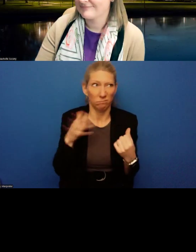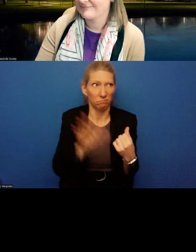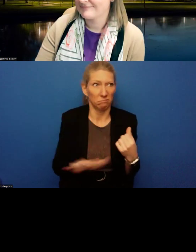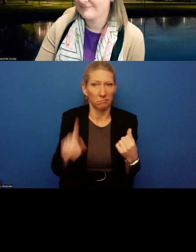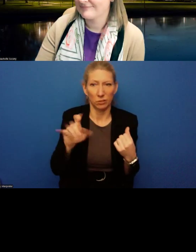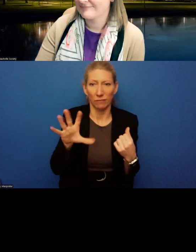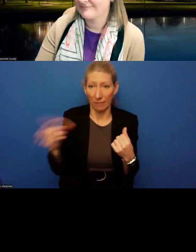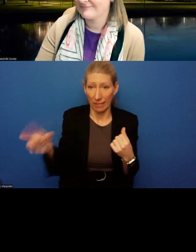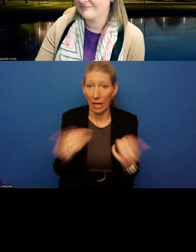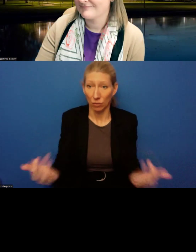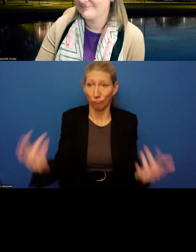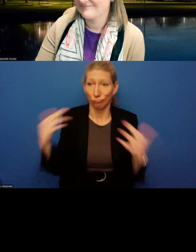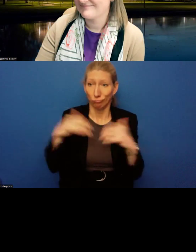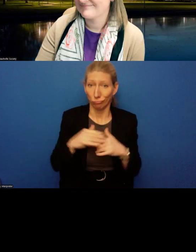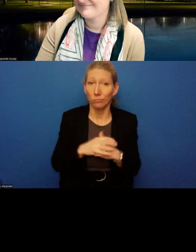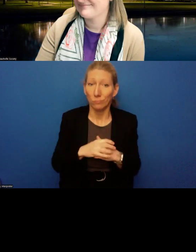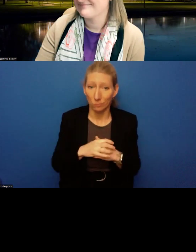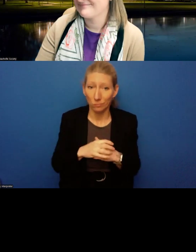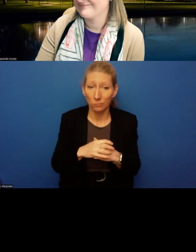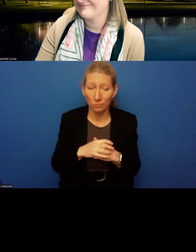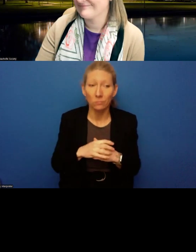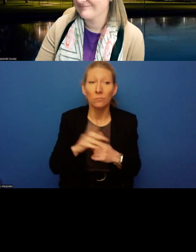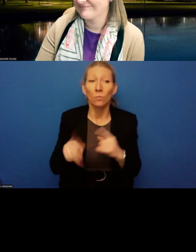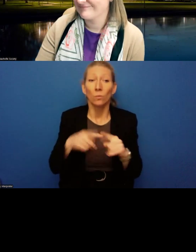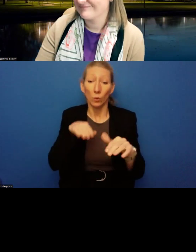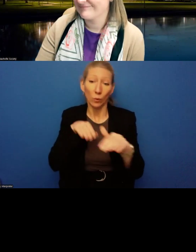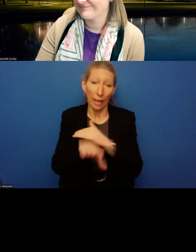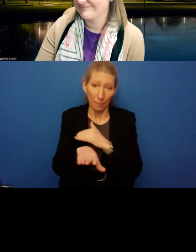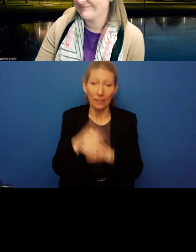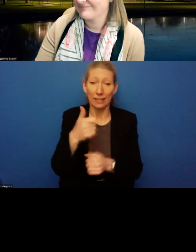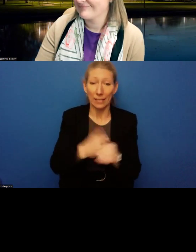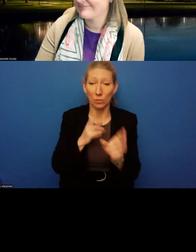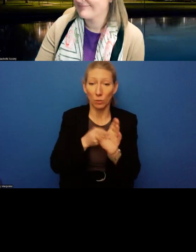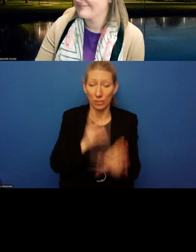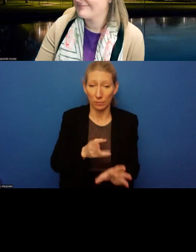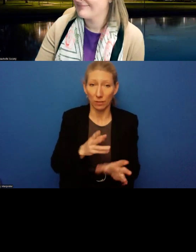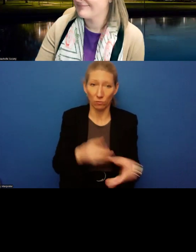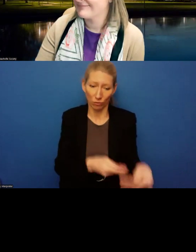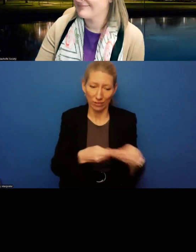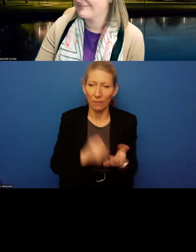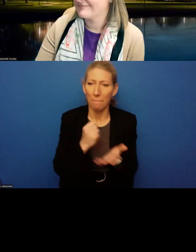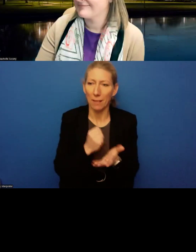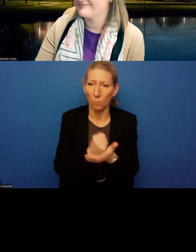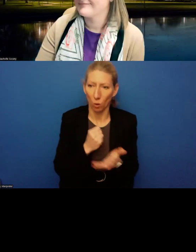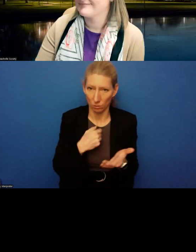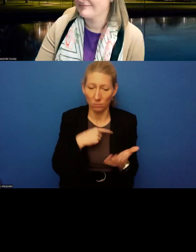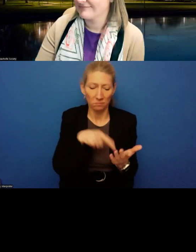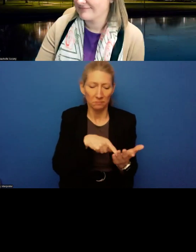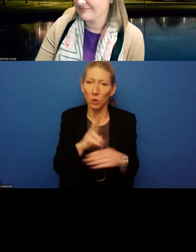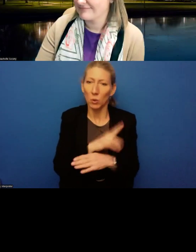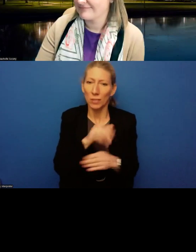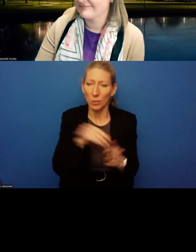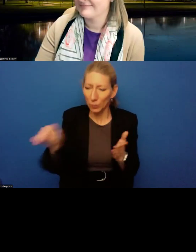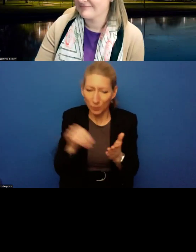150 guests. Upon entering the event, each participant received a passport, which they used to collect